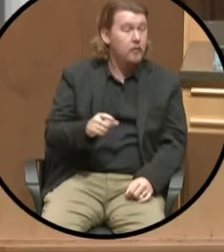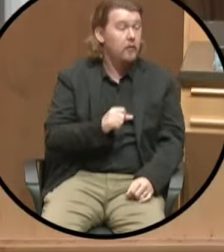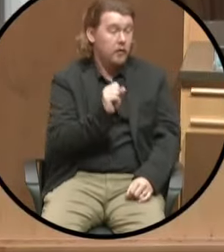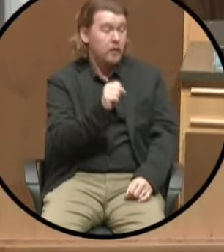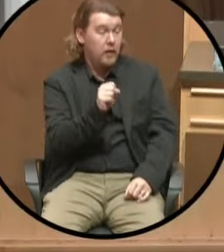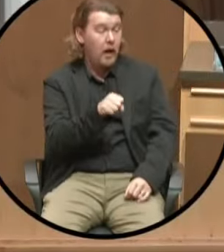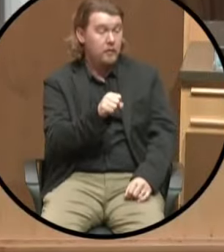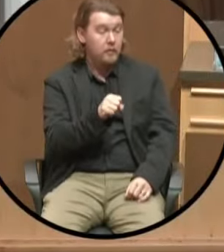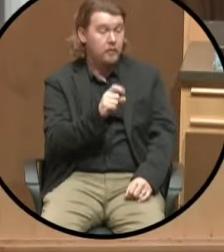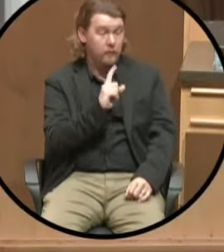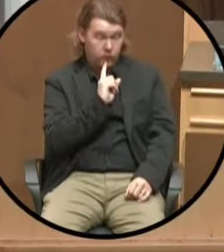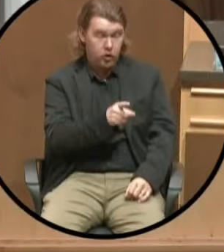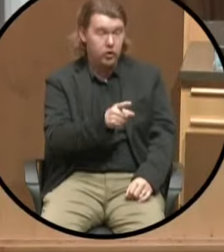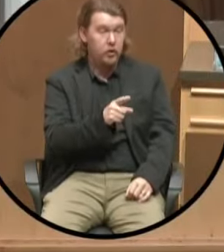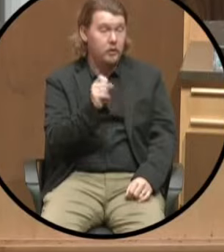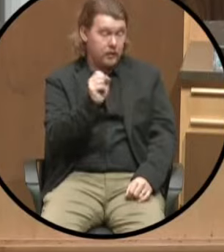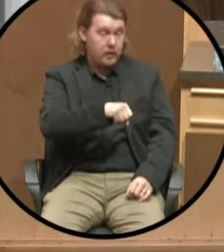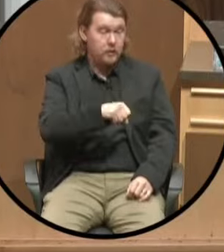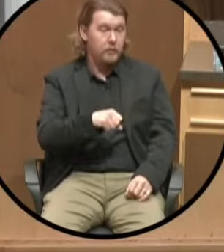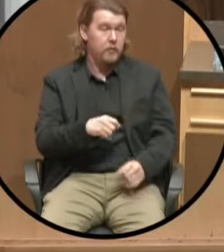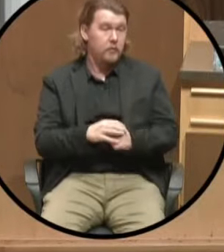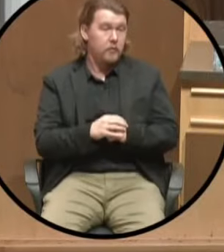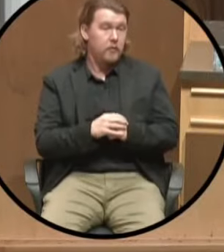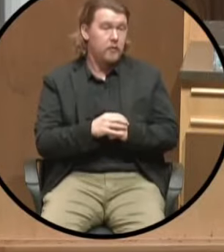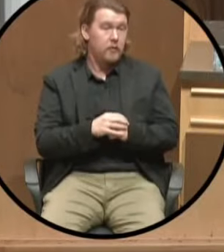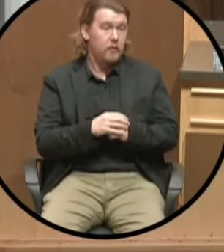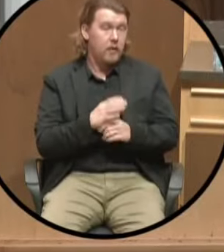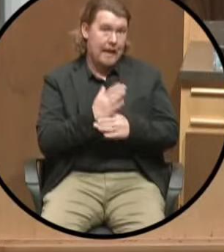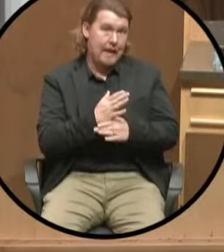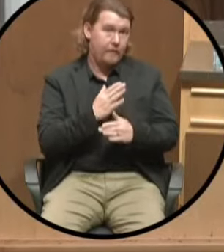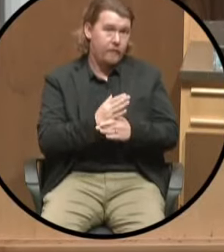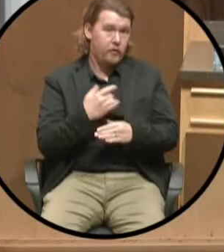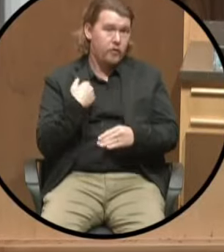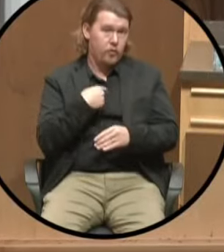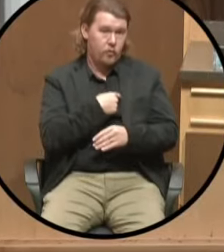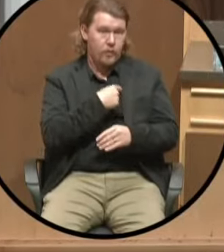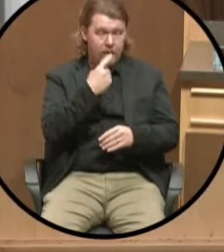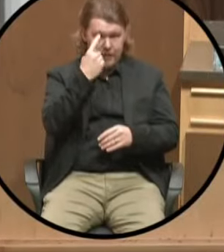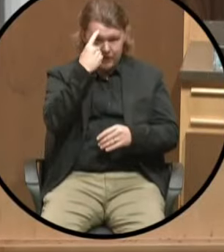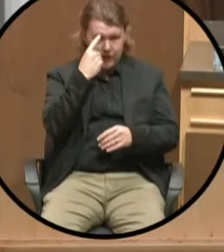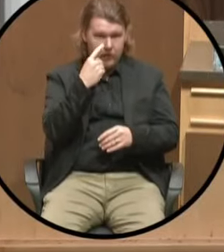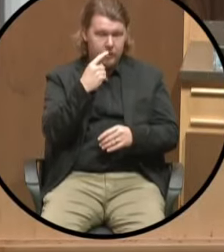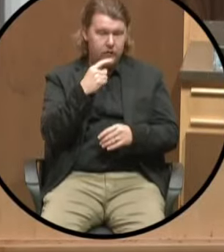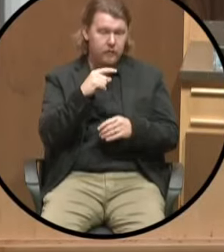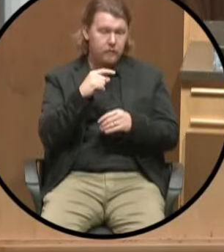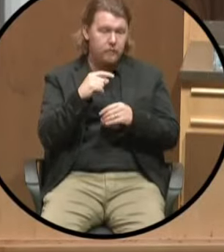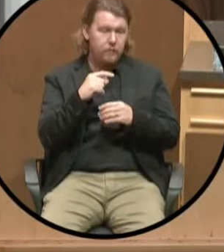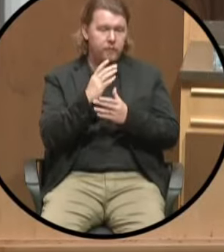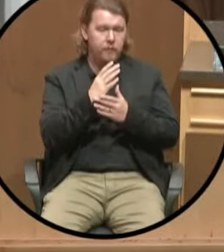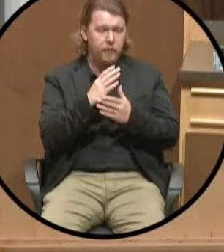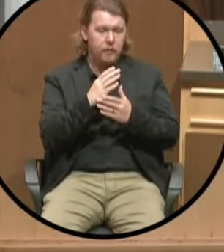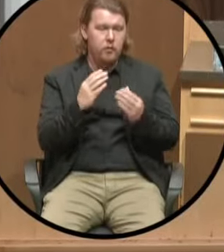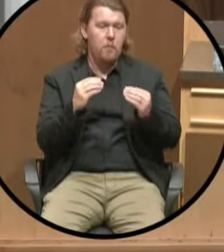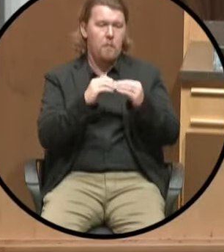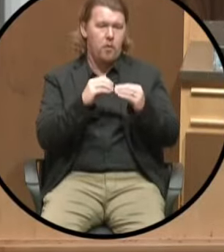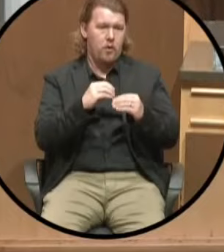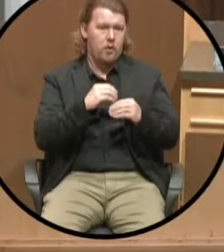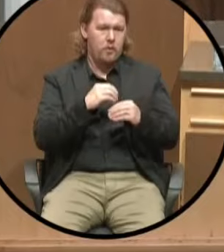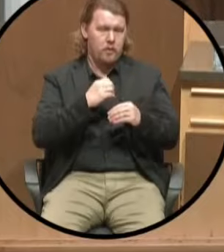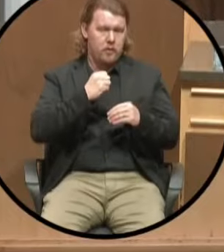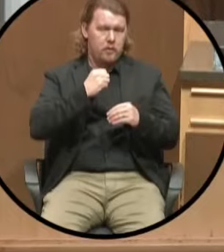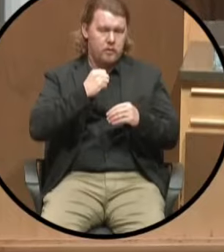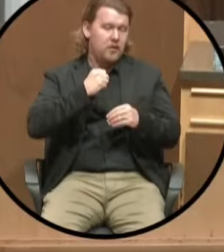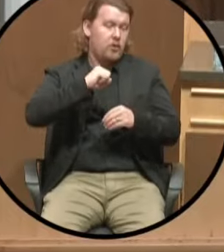Yes, most definitely, yes. On average, we do think that there again is some immunity conferred immediately after having